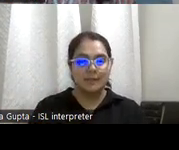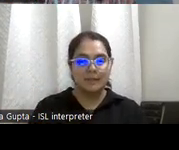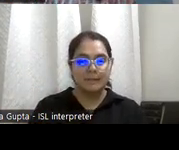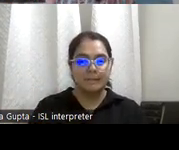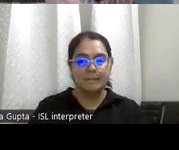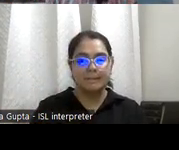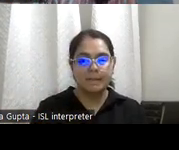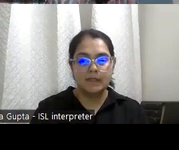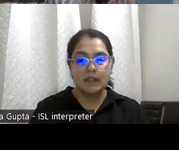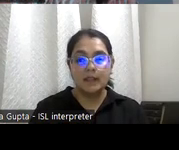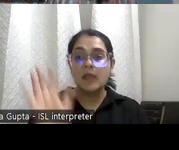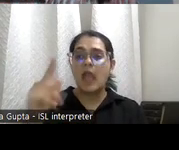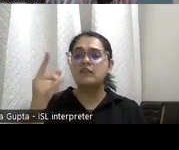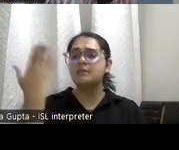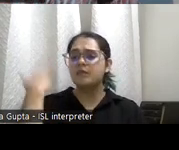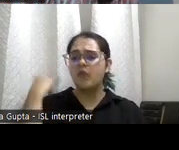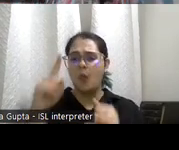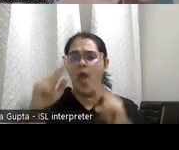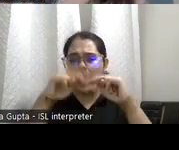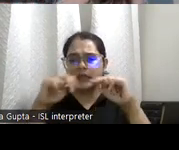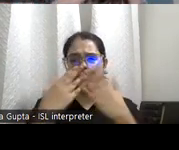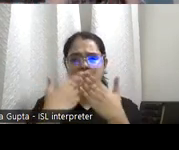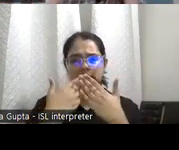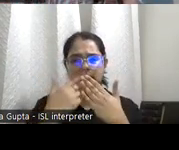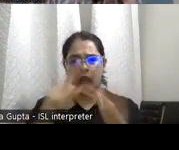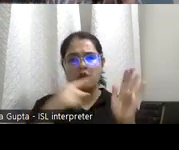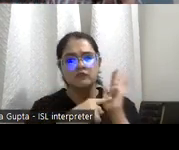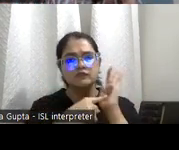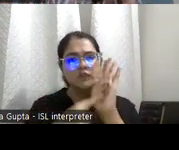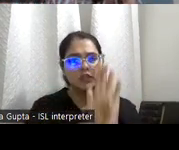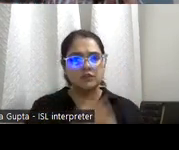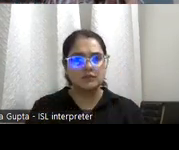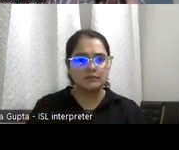because I'm saying that. There is a study that shows that over education,